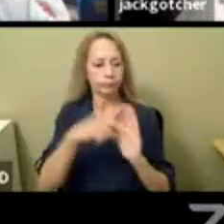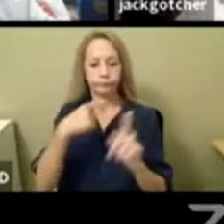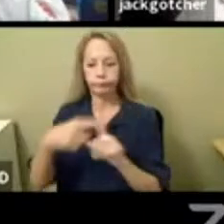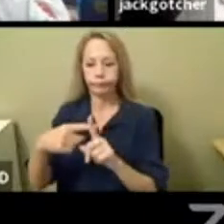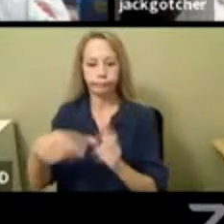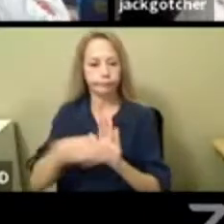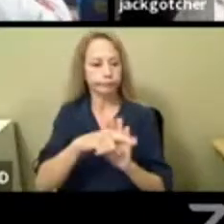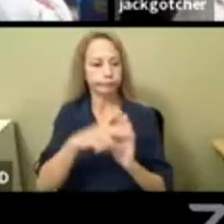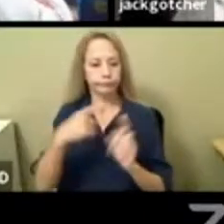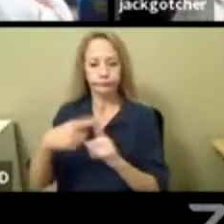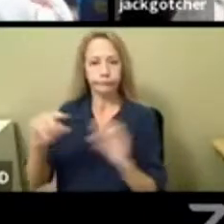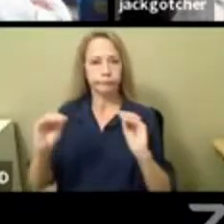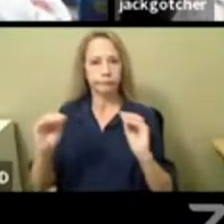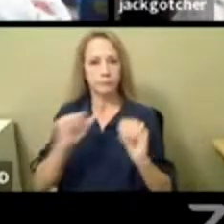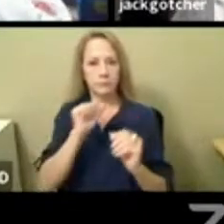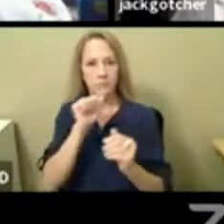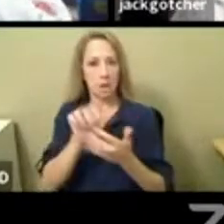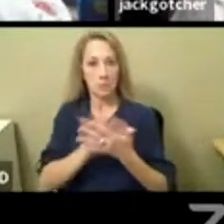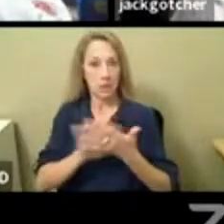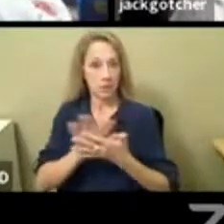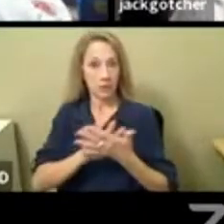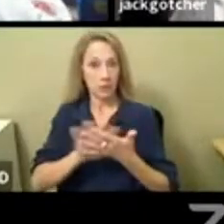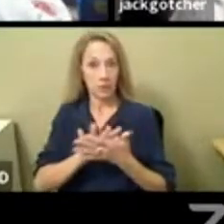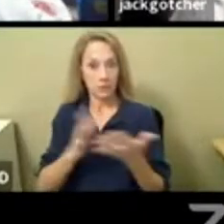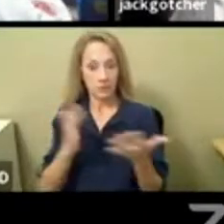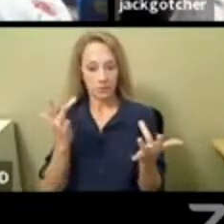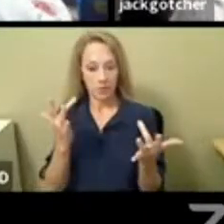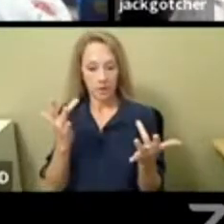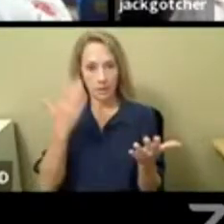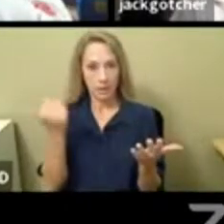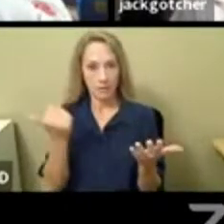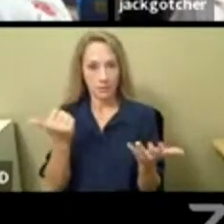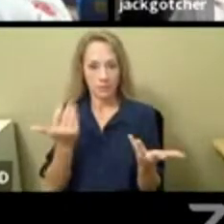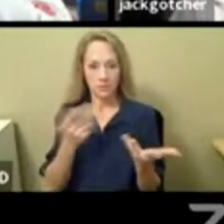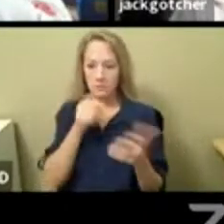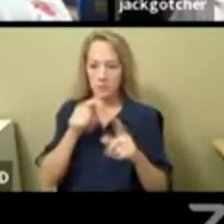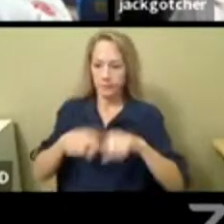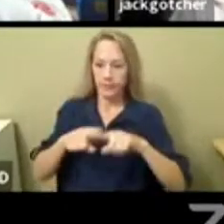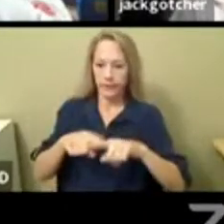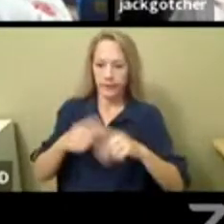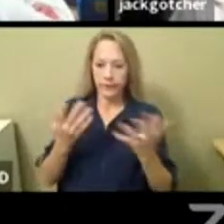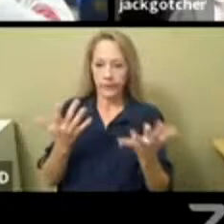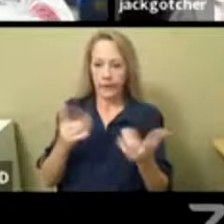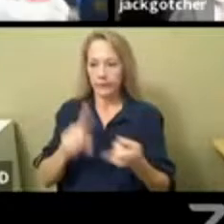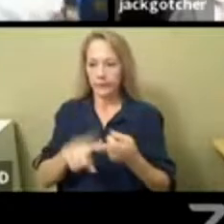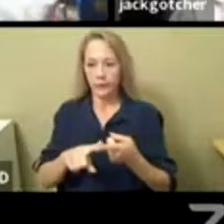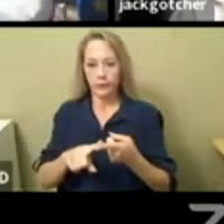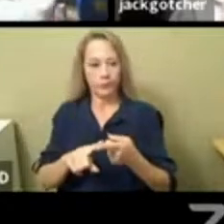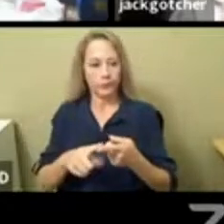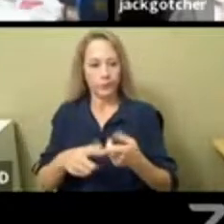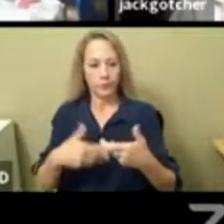not ambiguous, because it's not dependent on any kind of vague